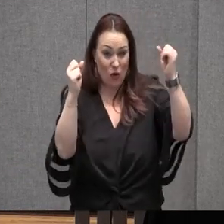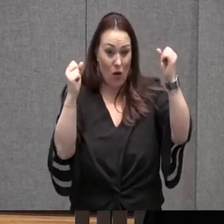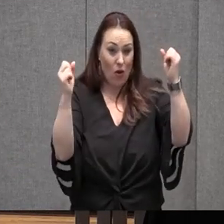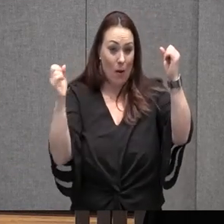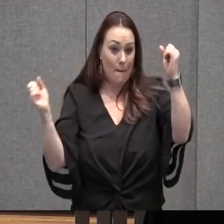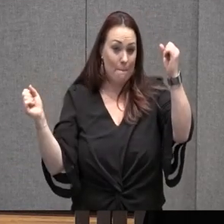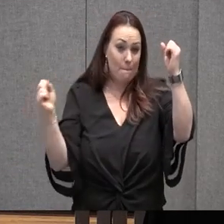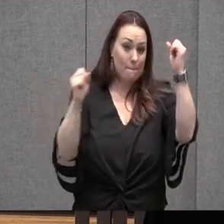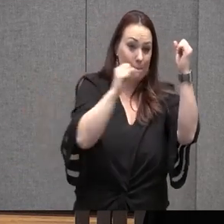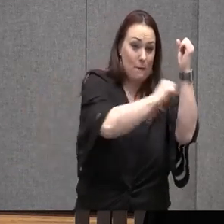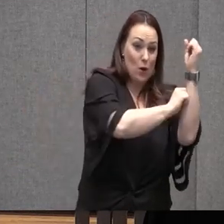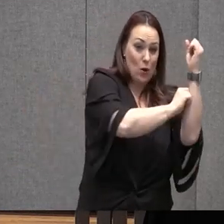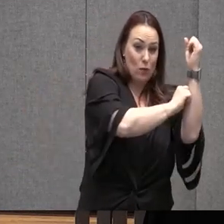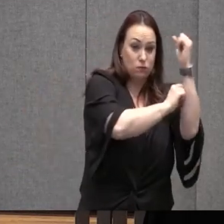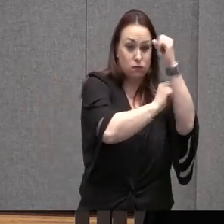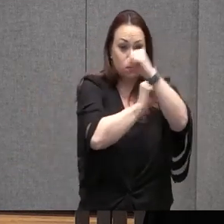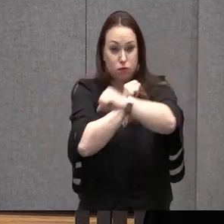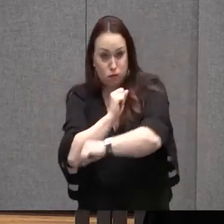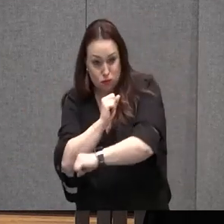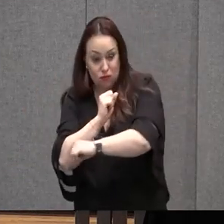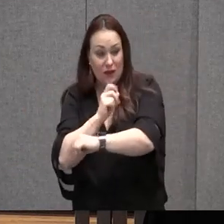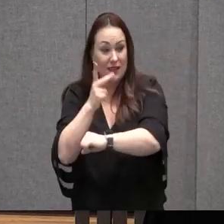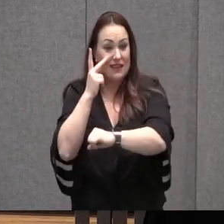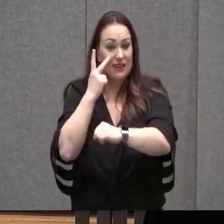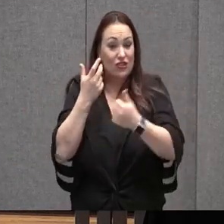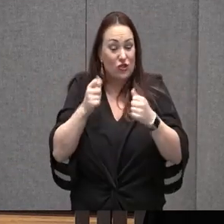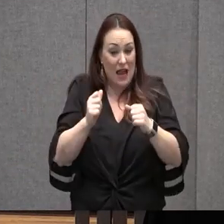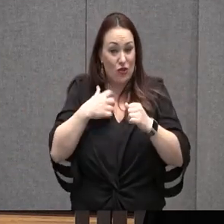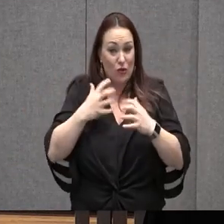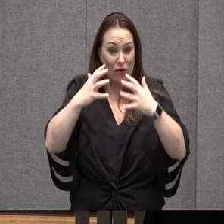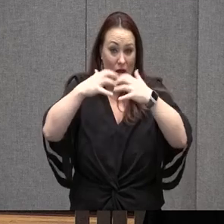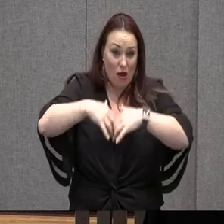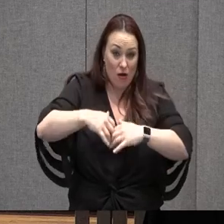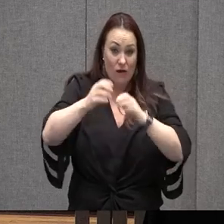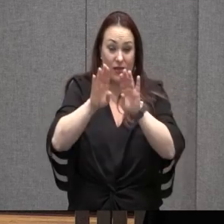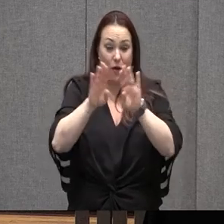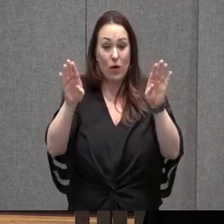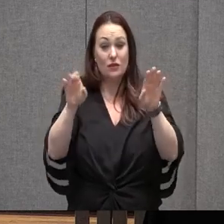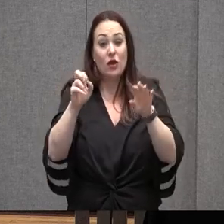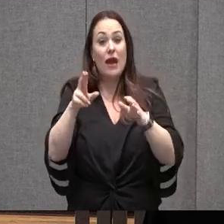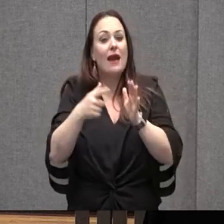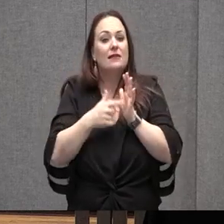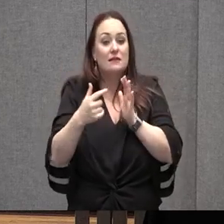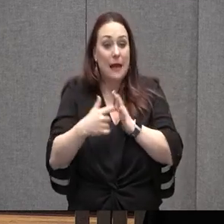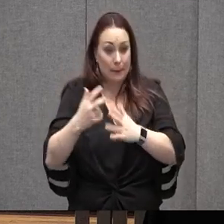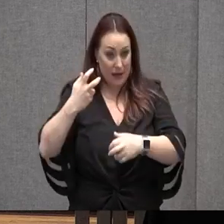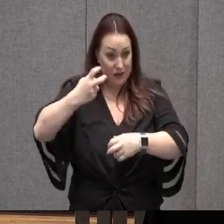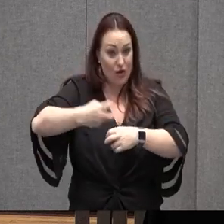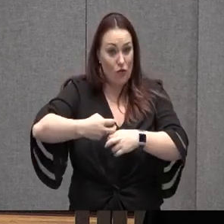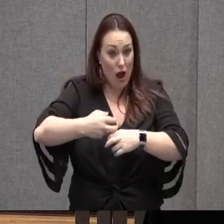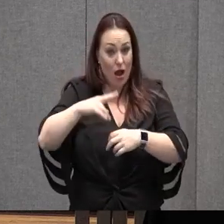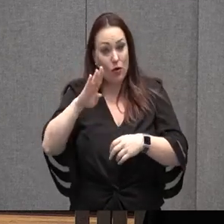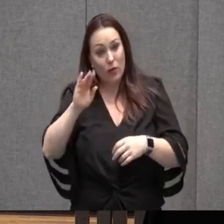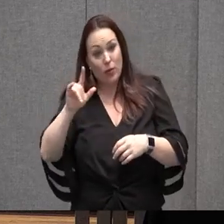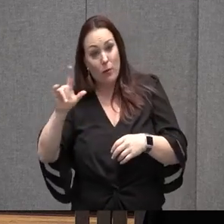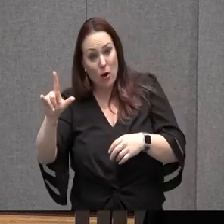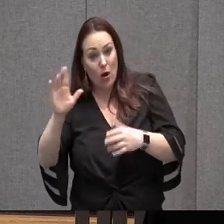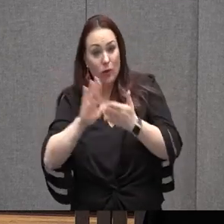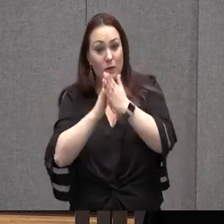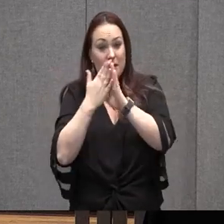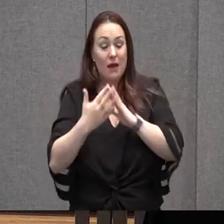of the castle they were trying to seize. Sometimes they would light those balls on fire and launch